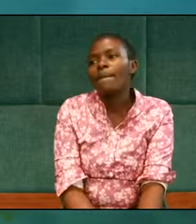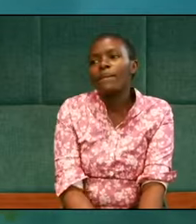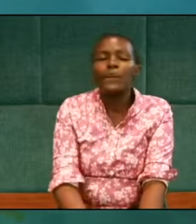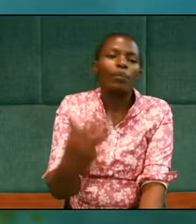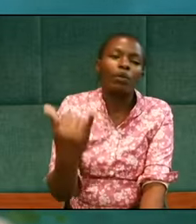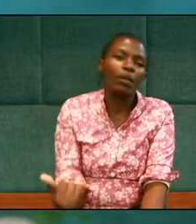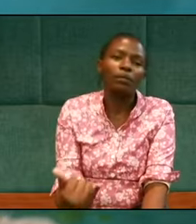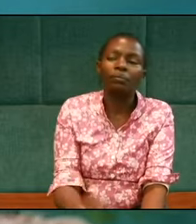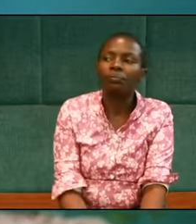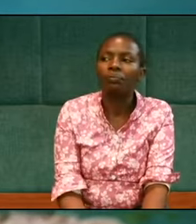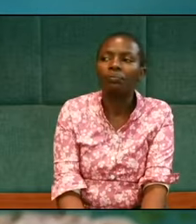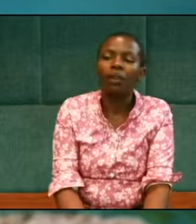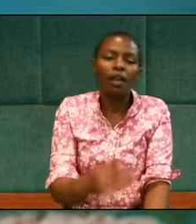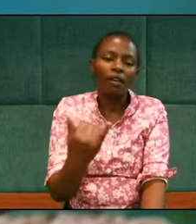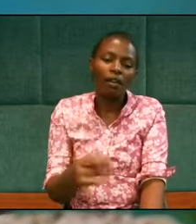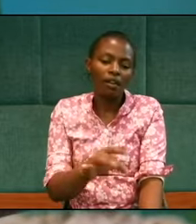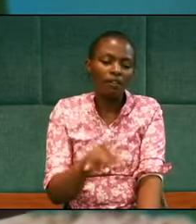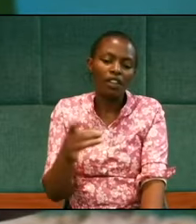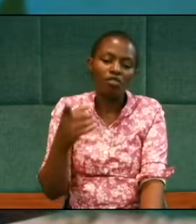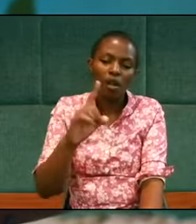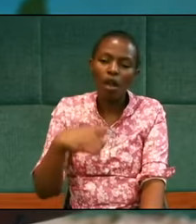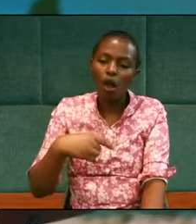Why is the room silent?